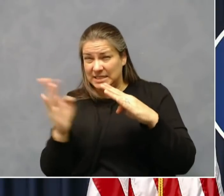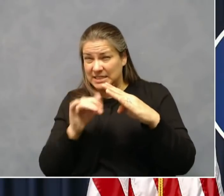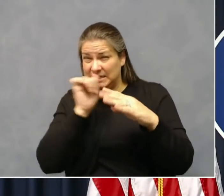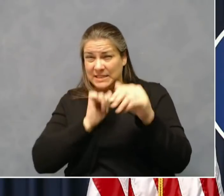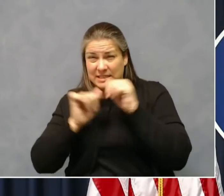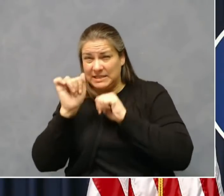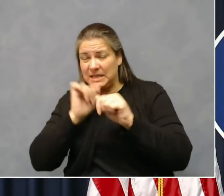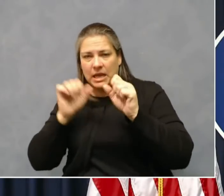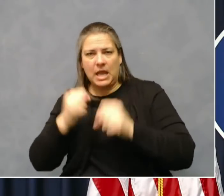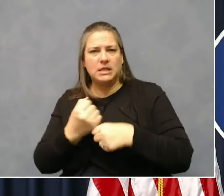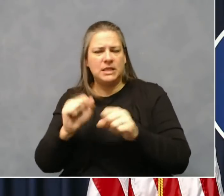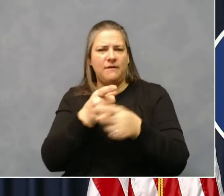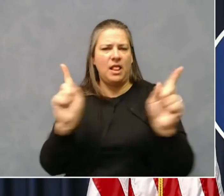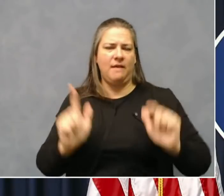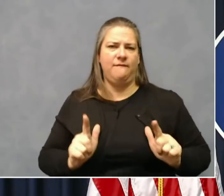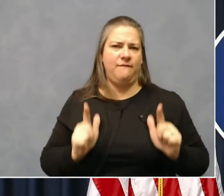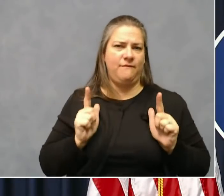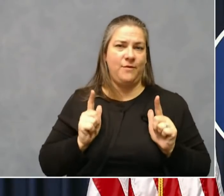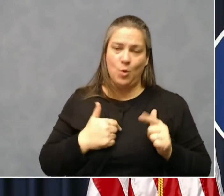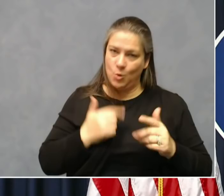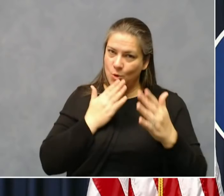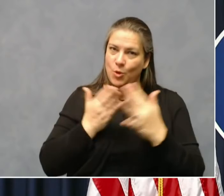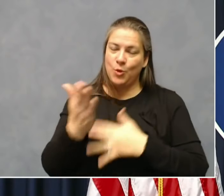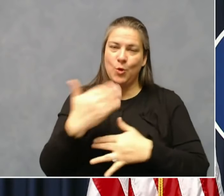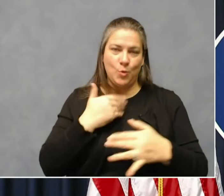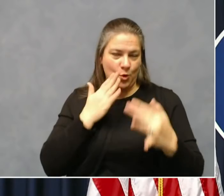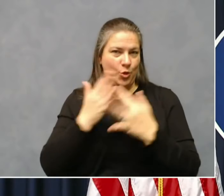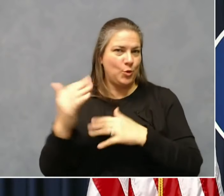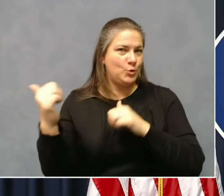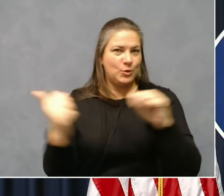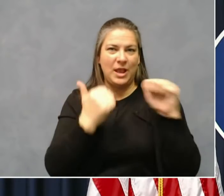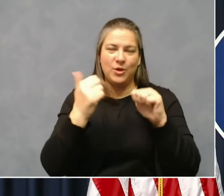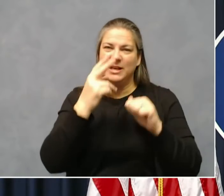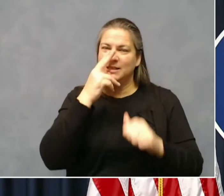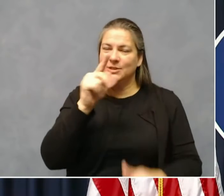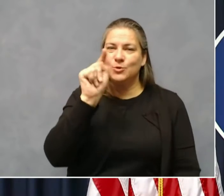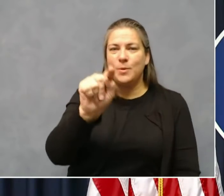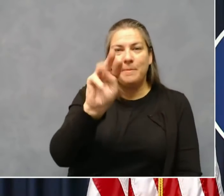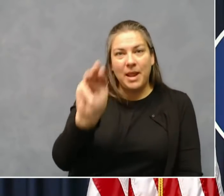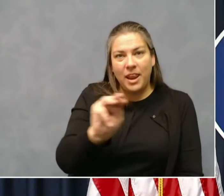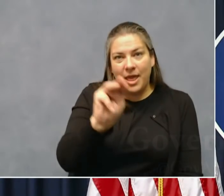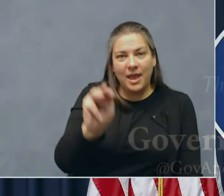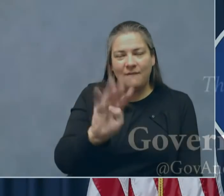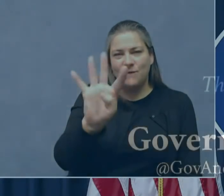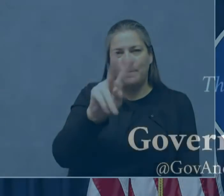So we're going to get through this. We're going to get through it together. We'll see you Monday at 4 p.m.